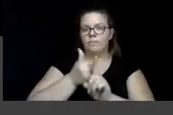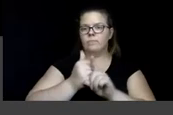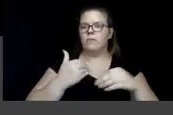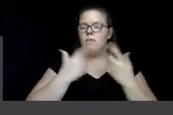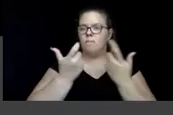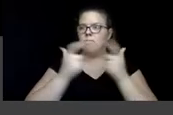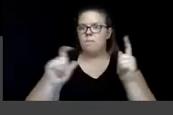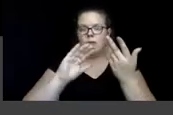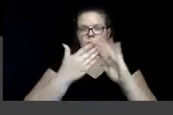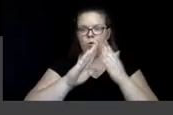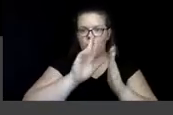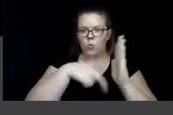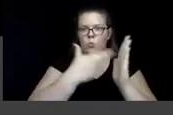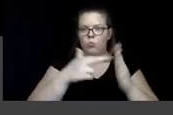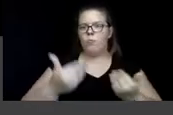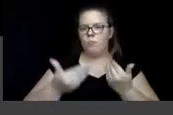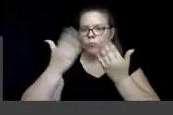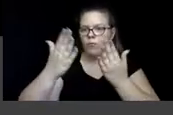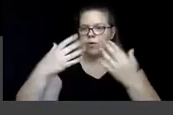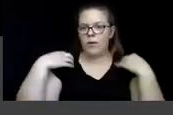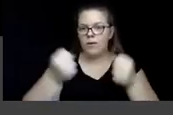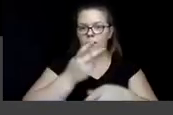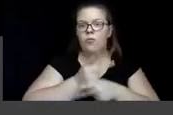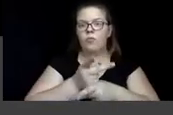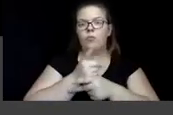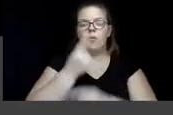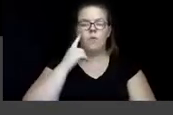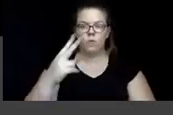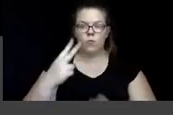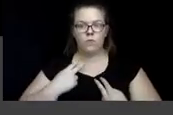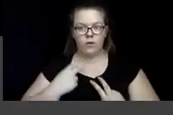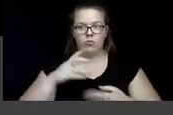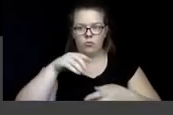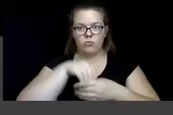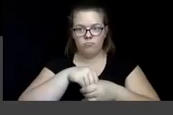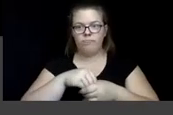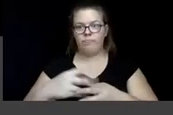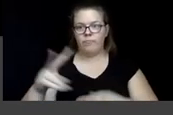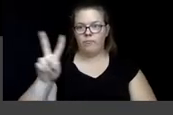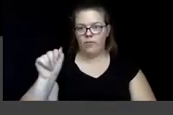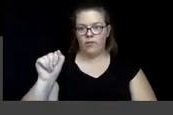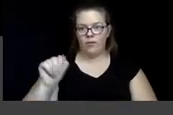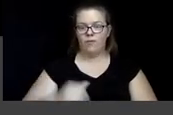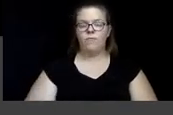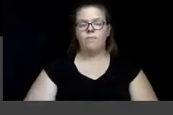role in providing health care to VA veterans in the VA.